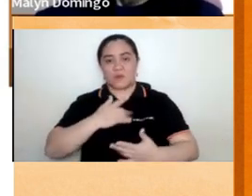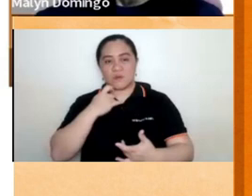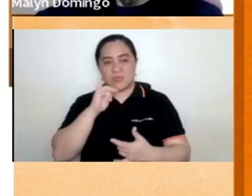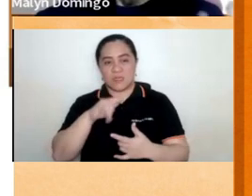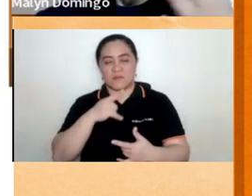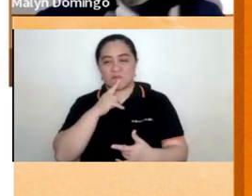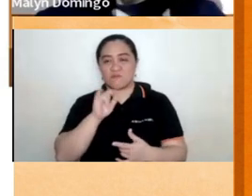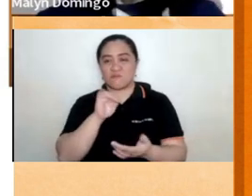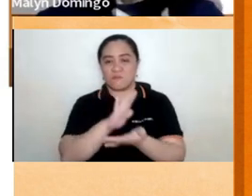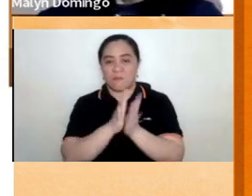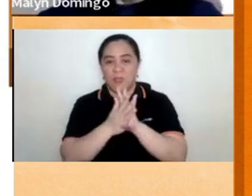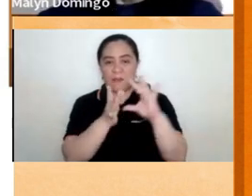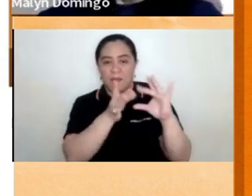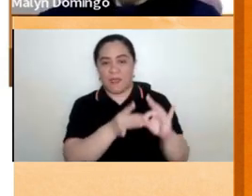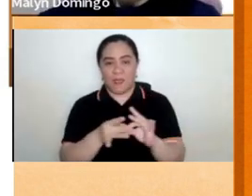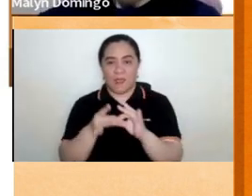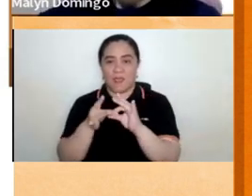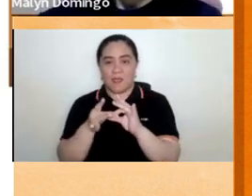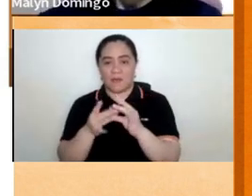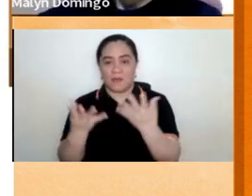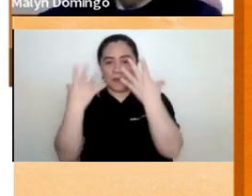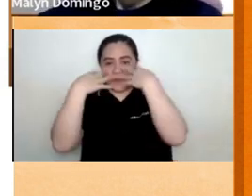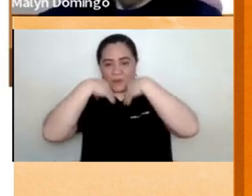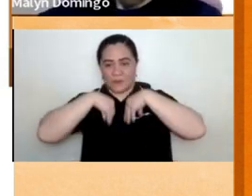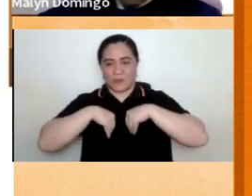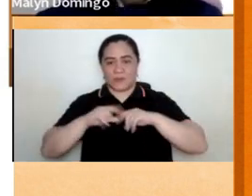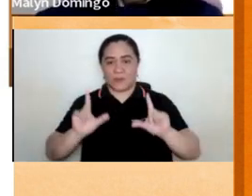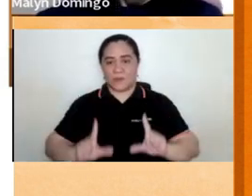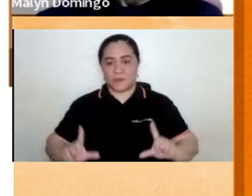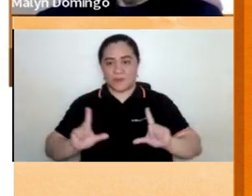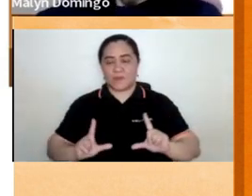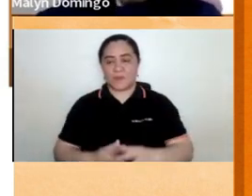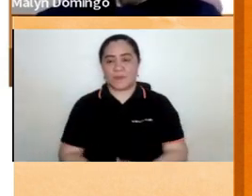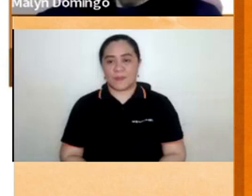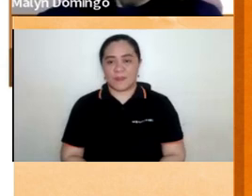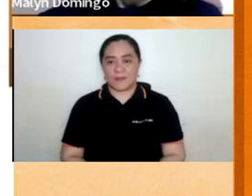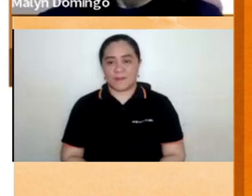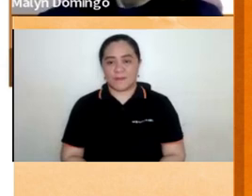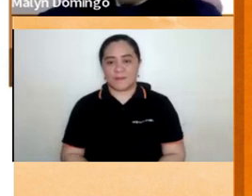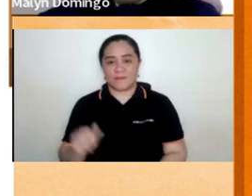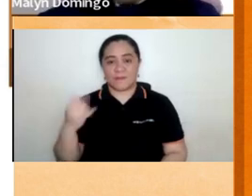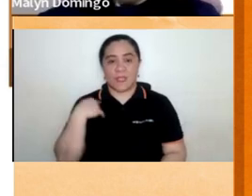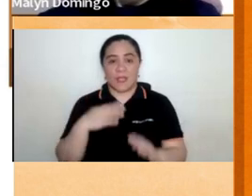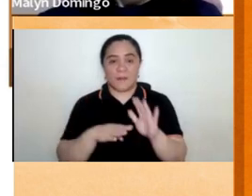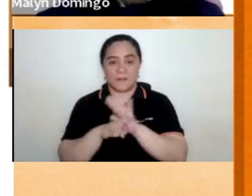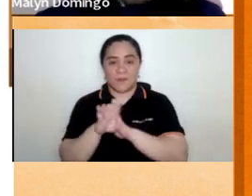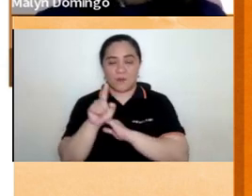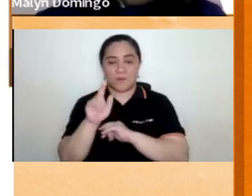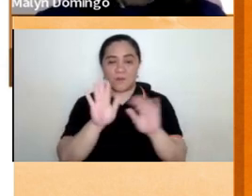helps us draw oxygen deep into our lungs. And then there's progressive muscle